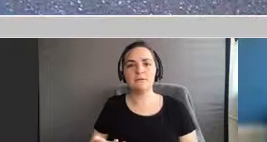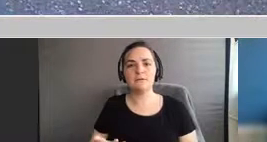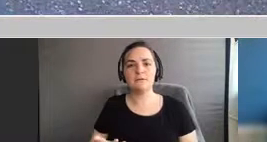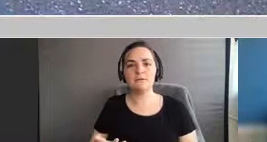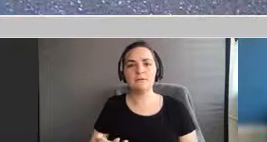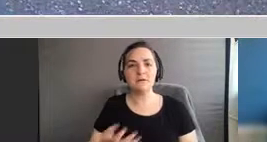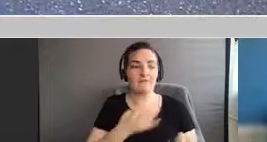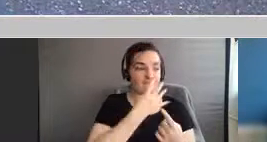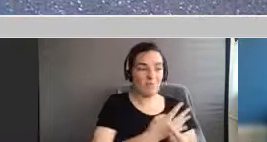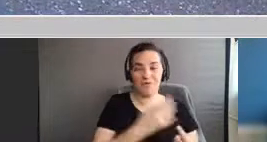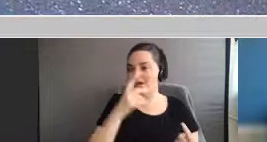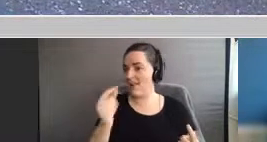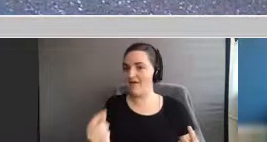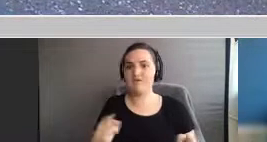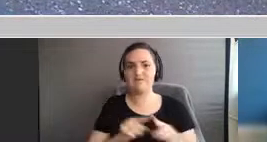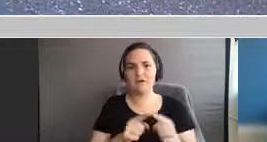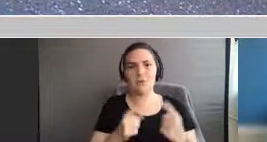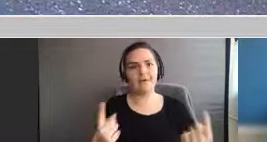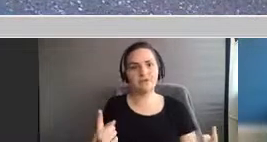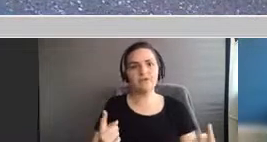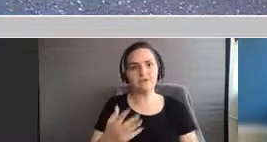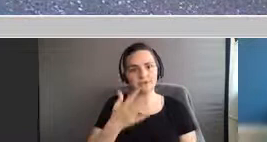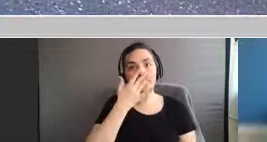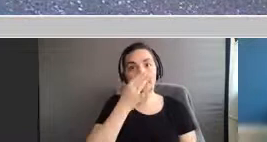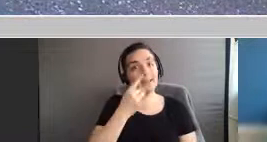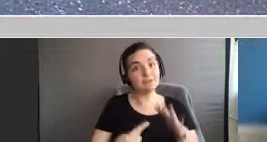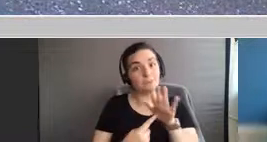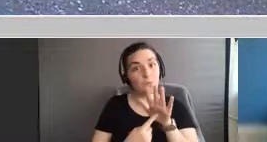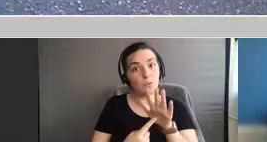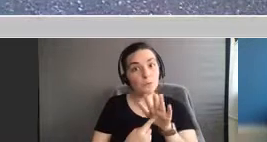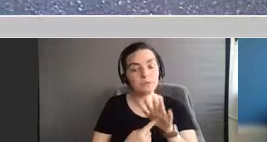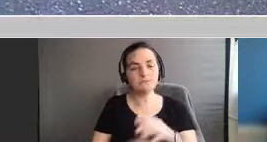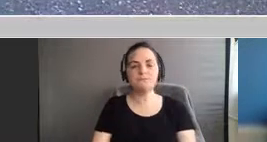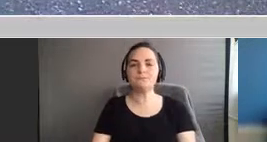with an 11-year-old. So age is significant.